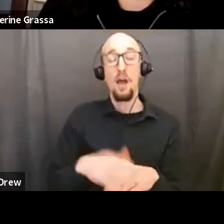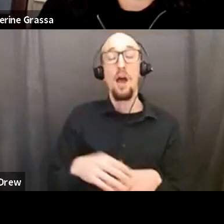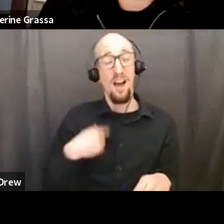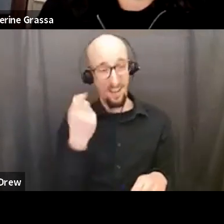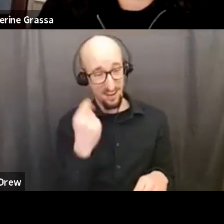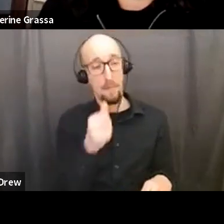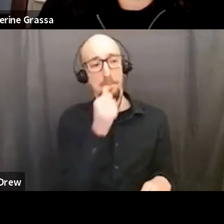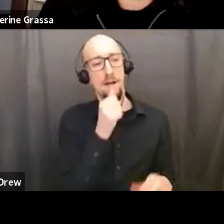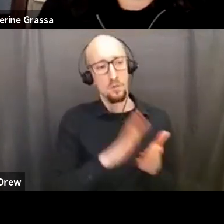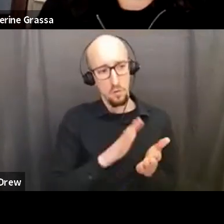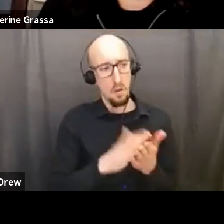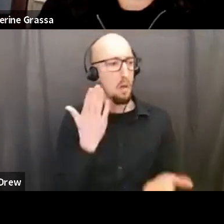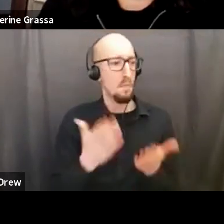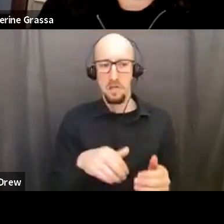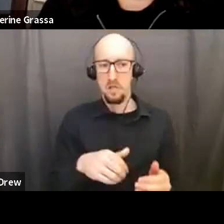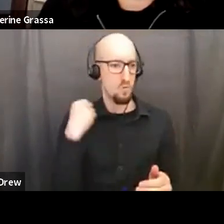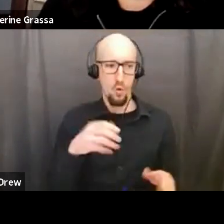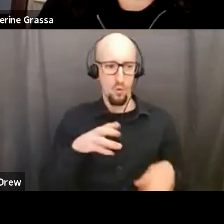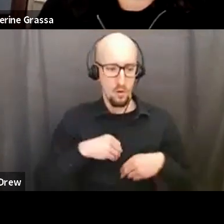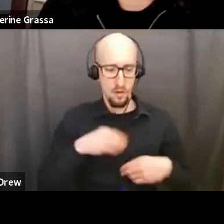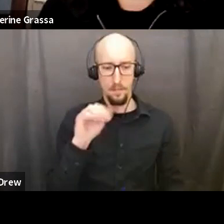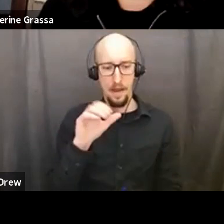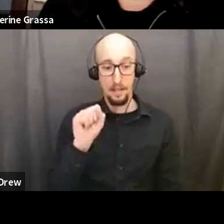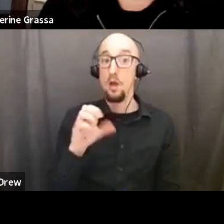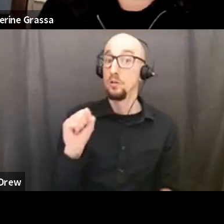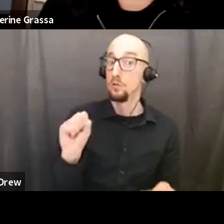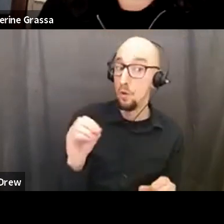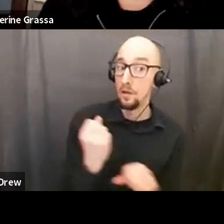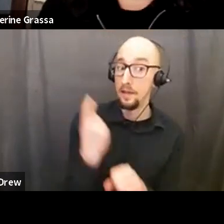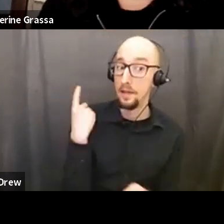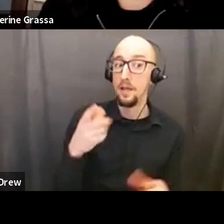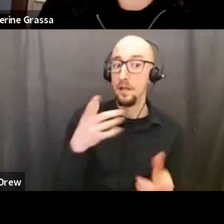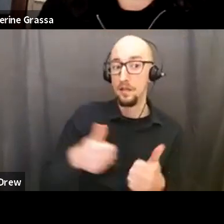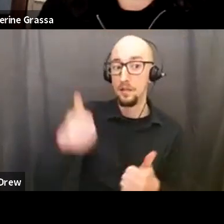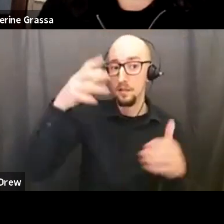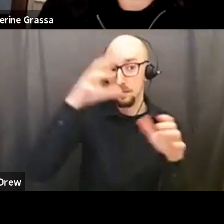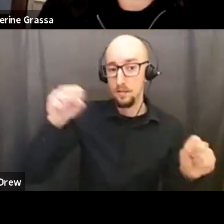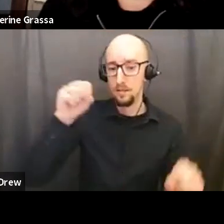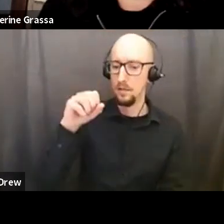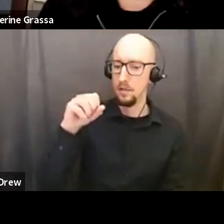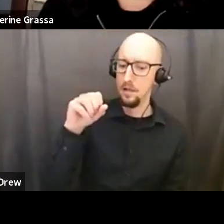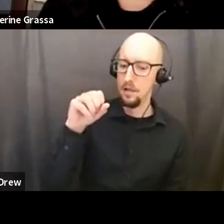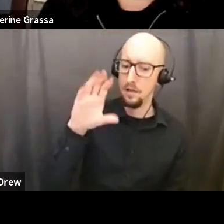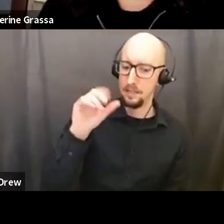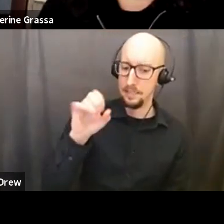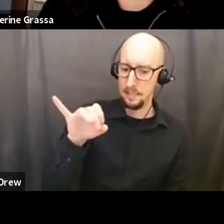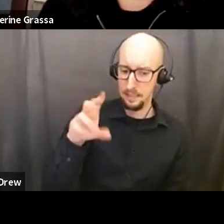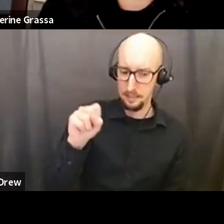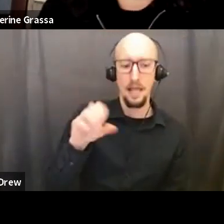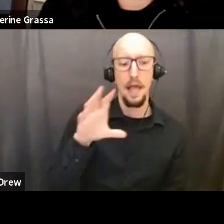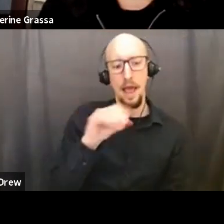may not take MCAS. So last year, Superintendent Casillas and her team identified